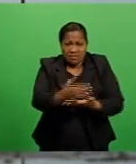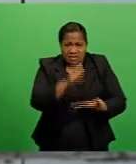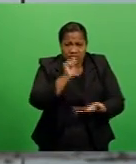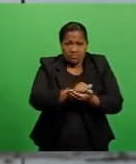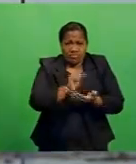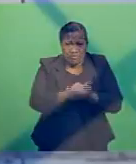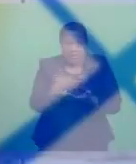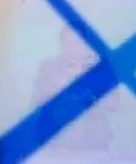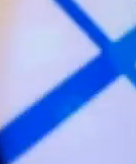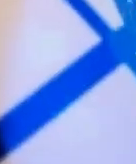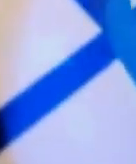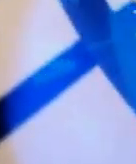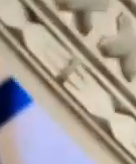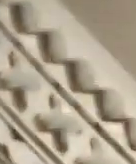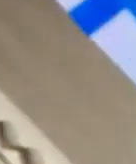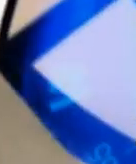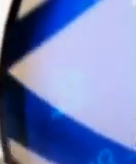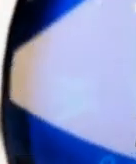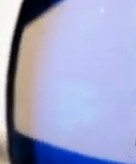job?